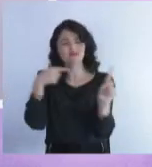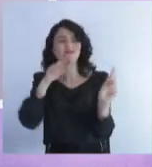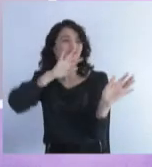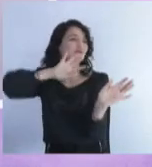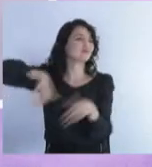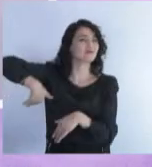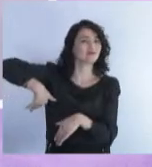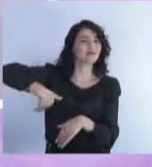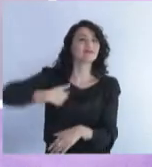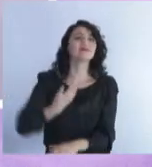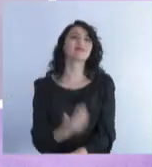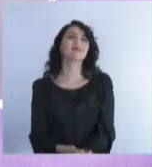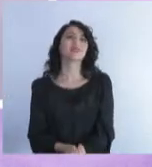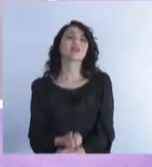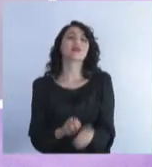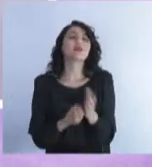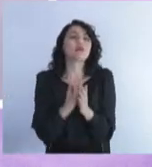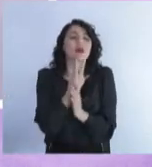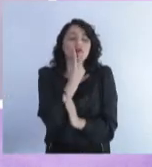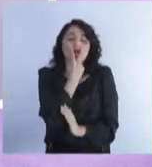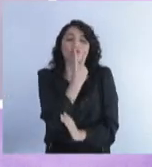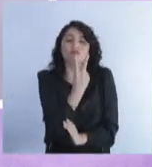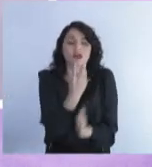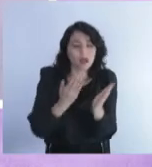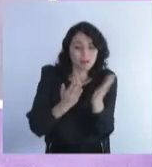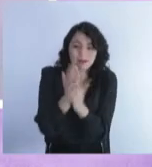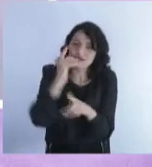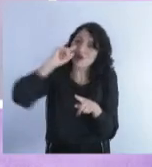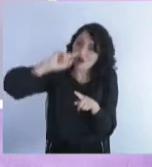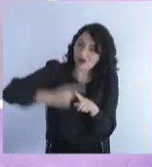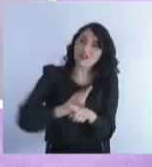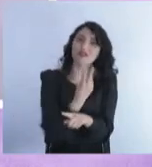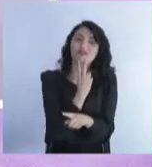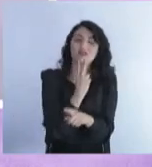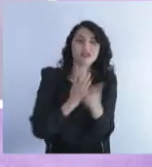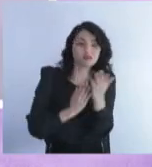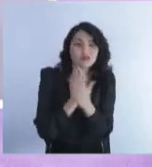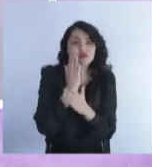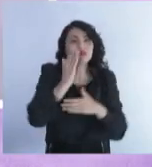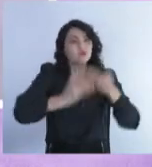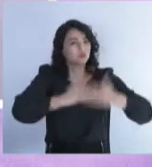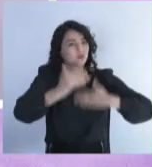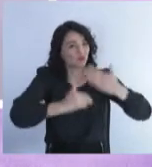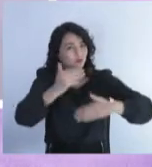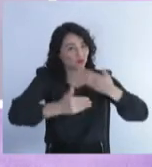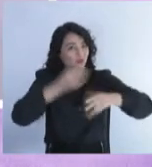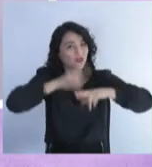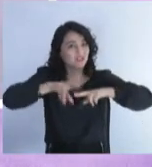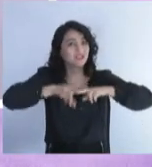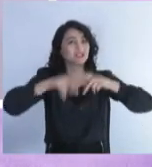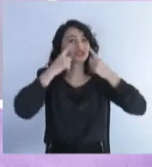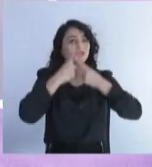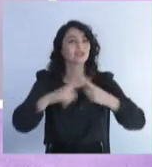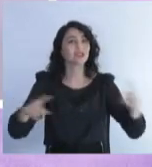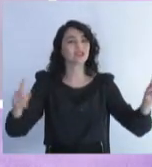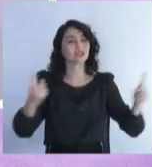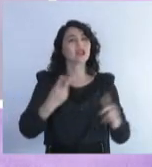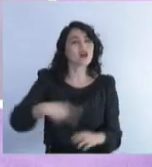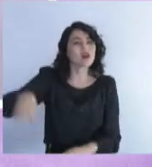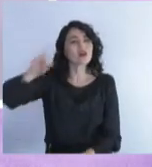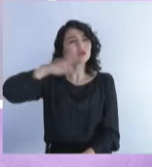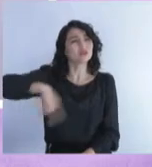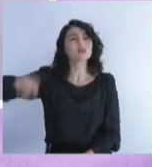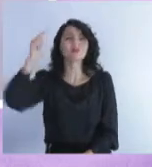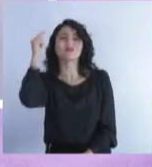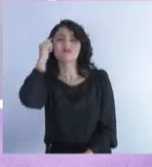pessimism, my optimistic outlook is that when we start again, we'll rethink what's